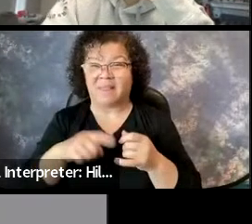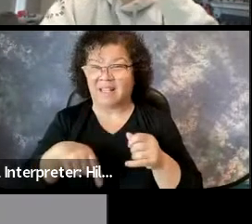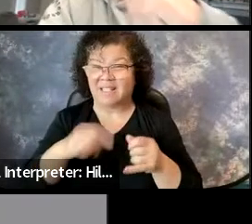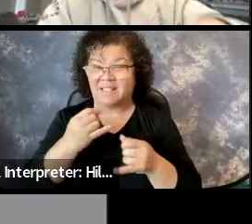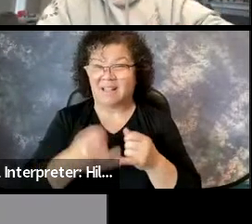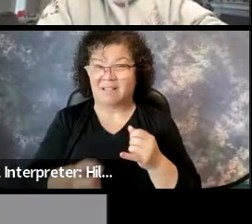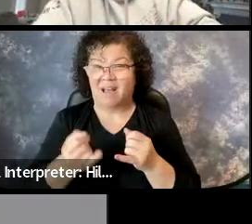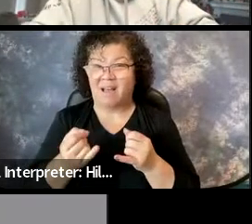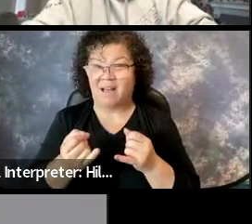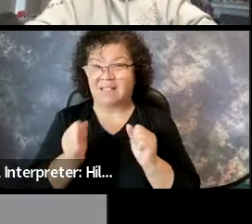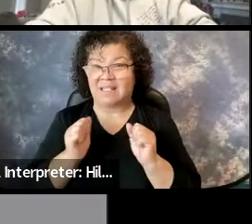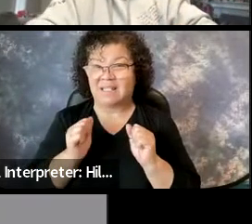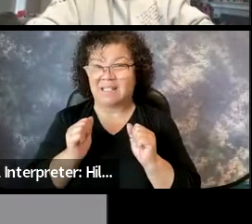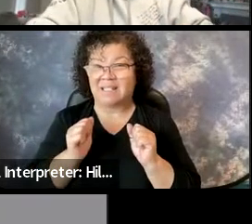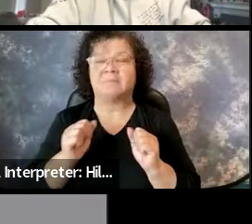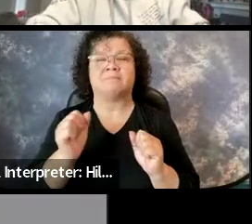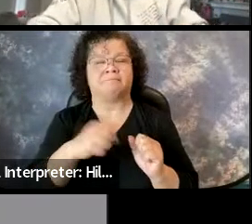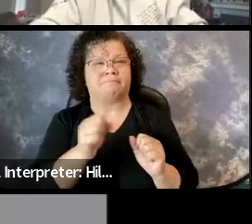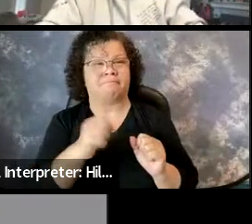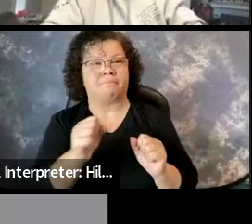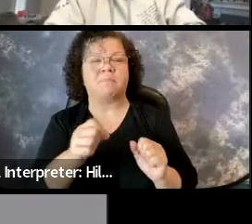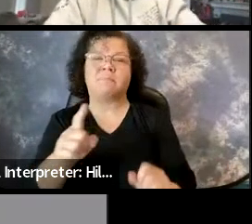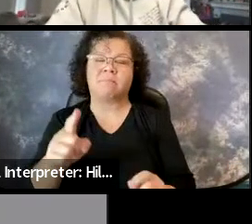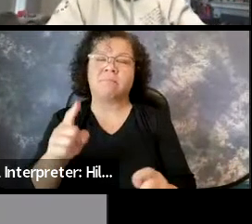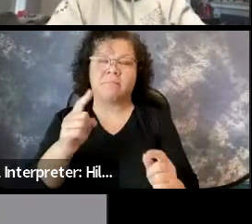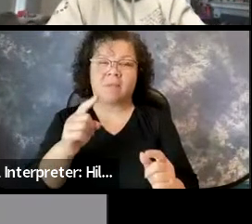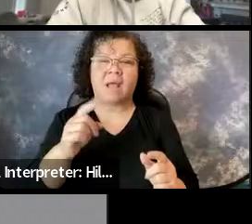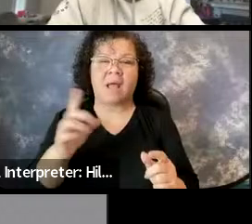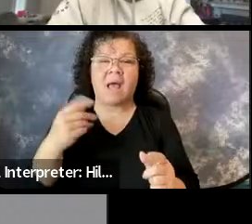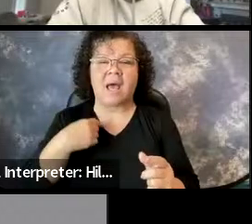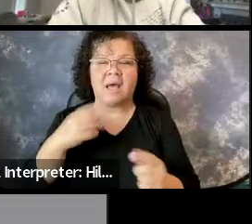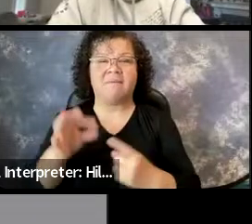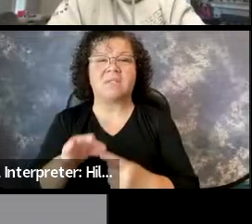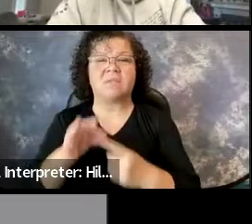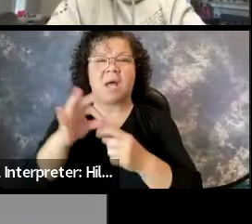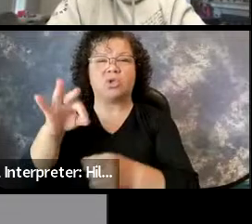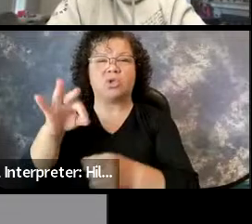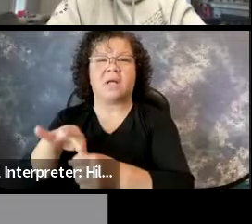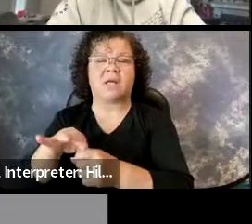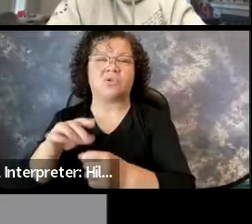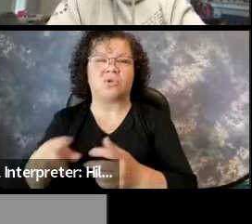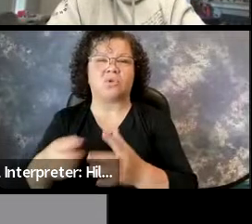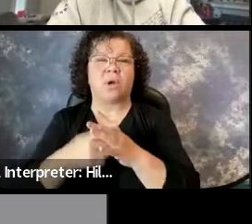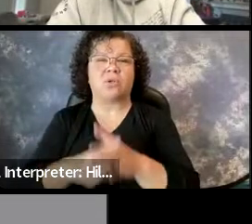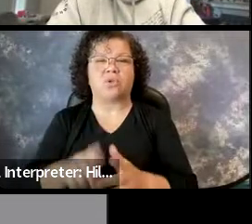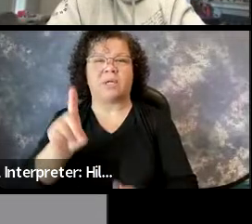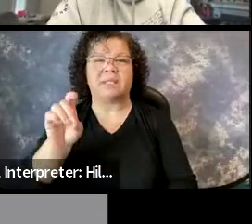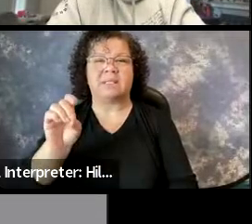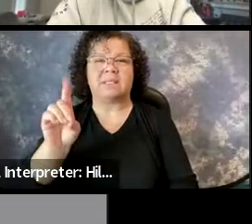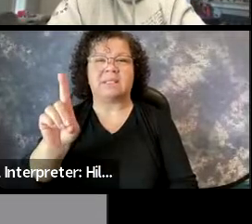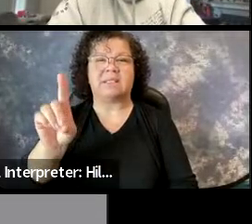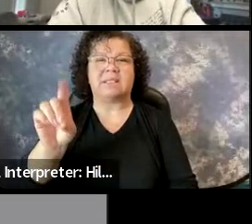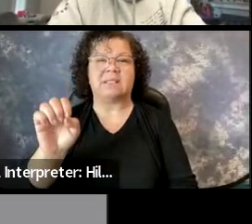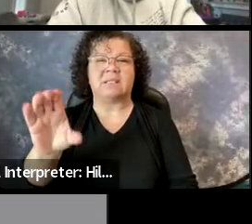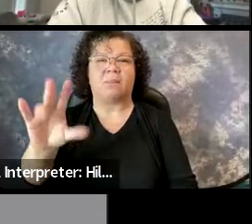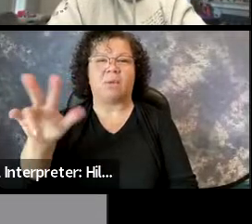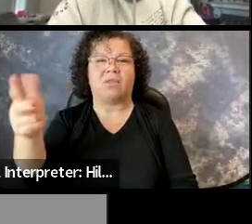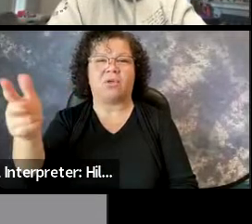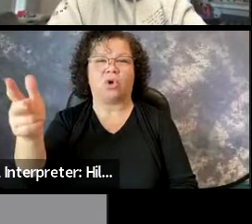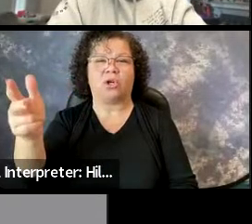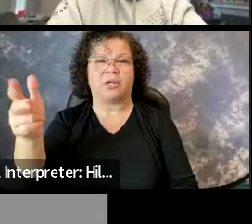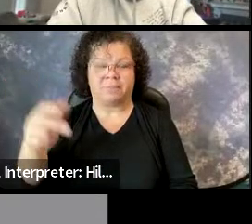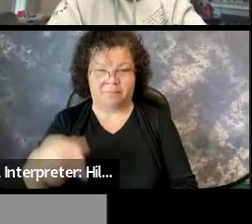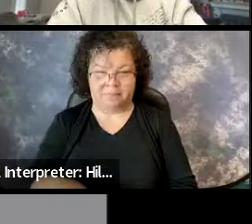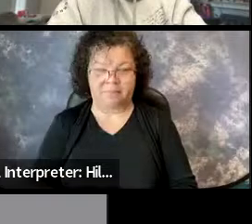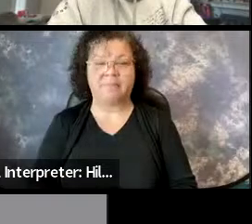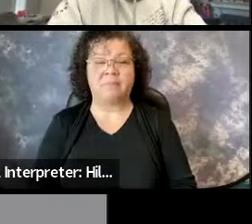Yeah. Well, once again. Unfortunately, special election, so I start December 3rd. Okay. Yeah. Well, as for